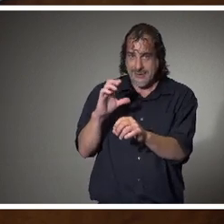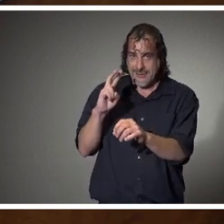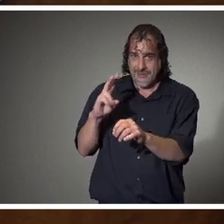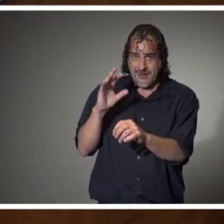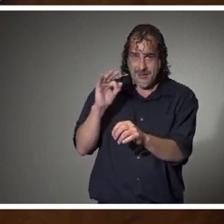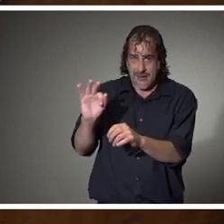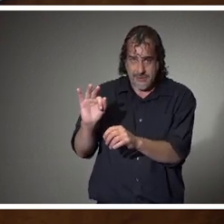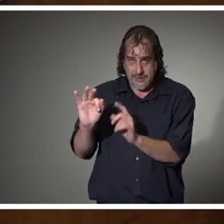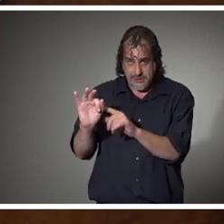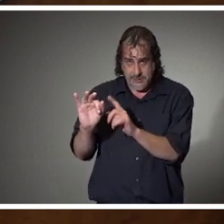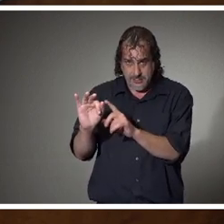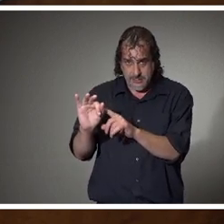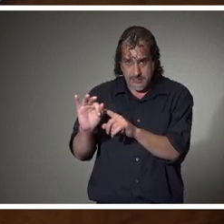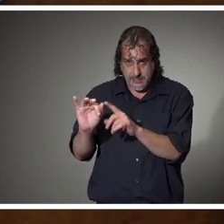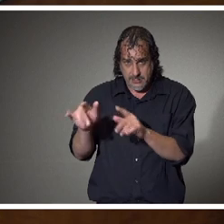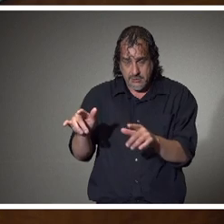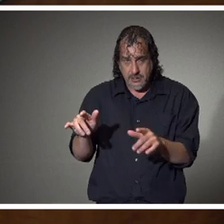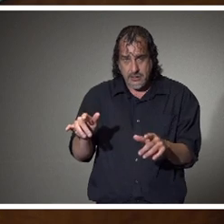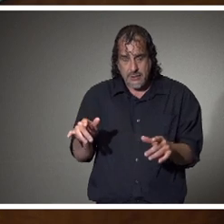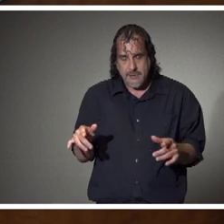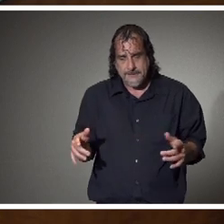and to a certain extent it is a